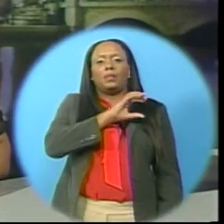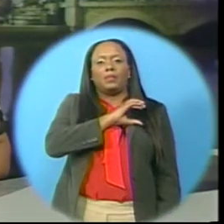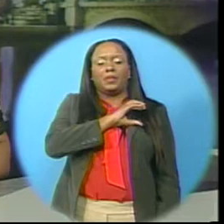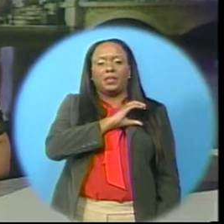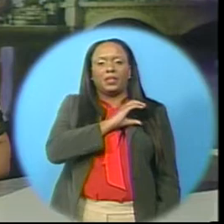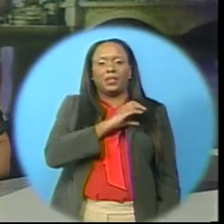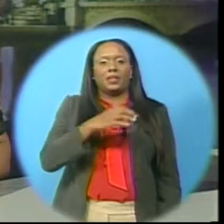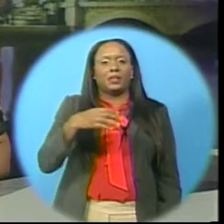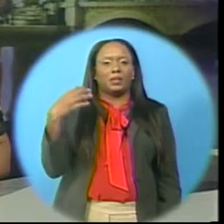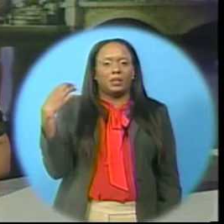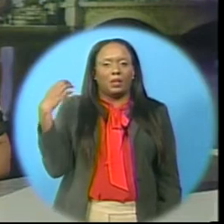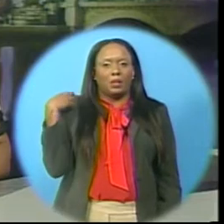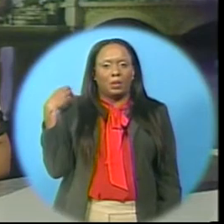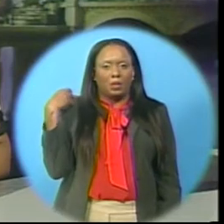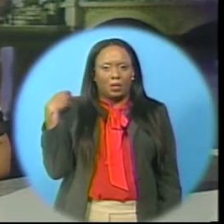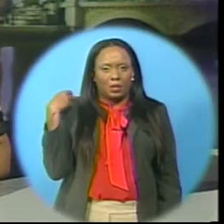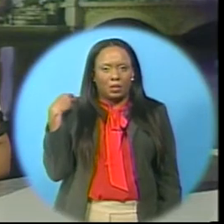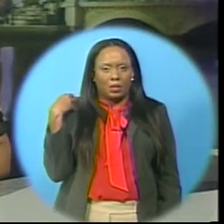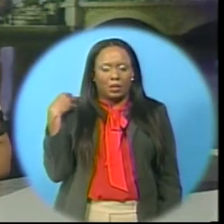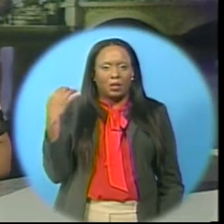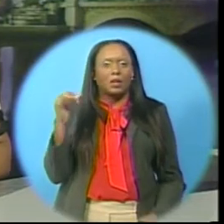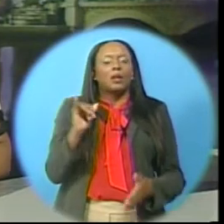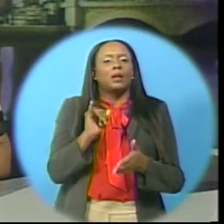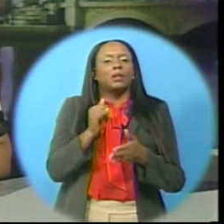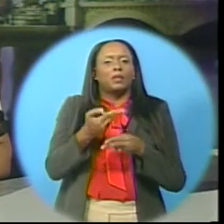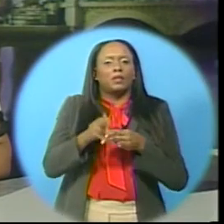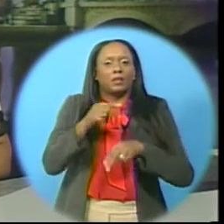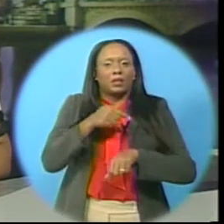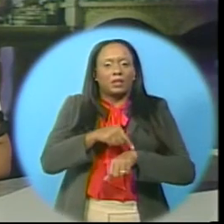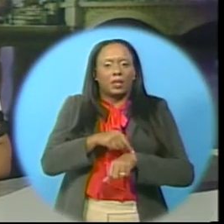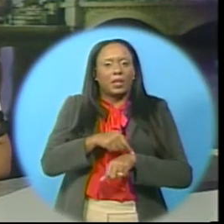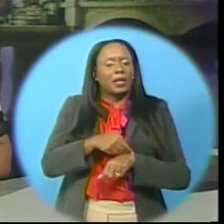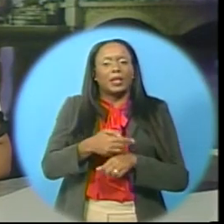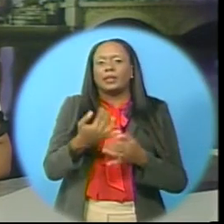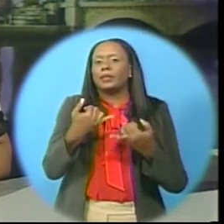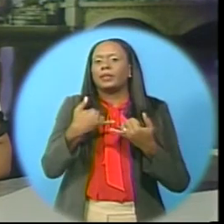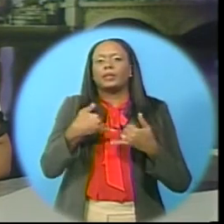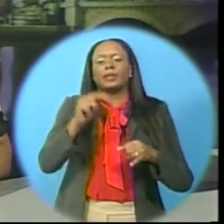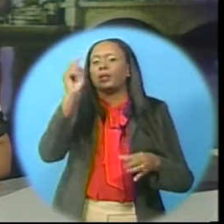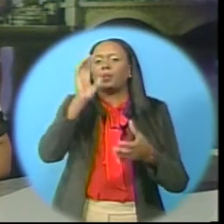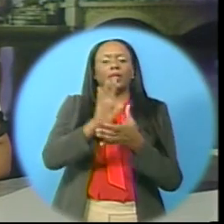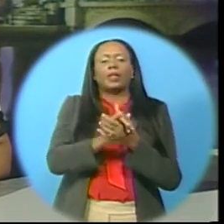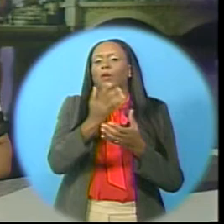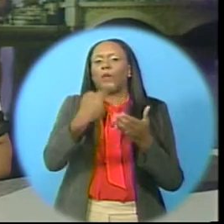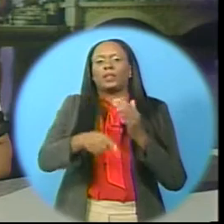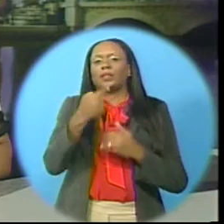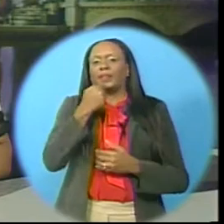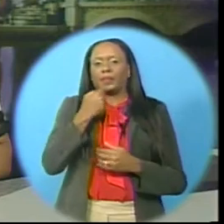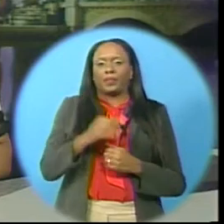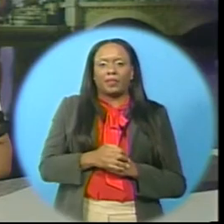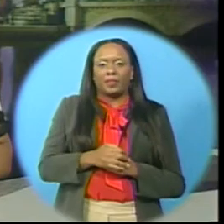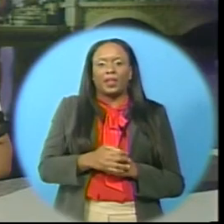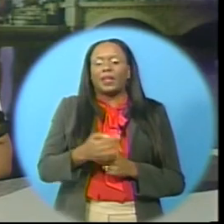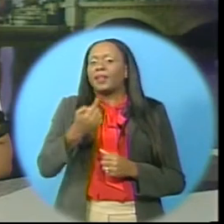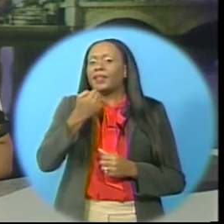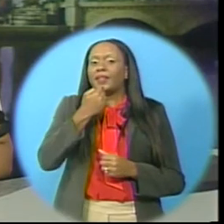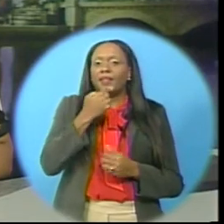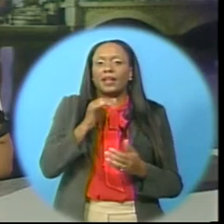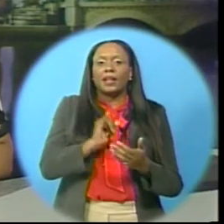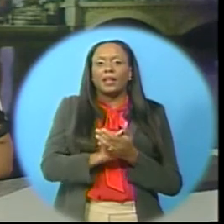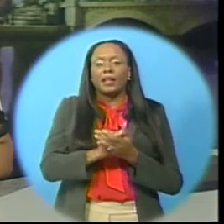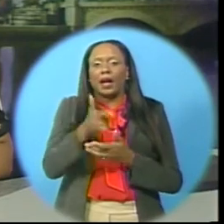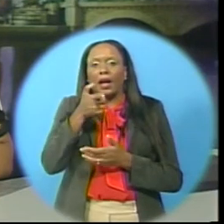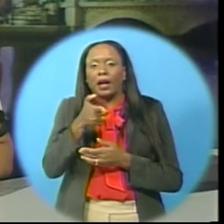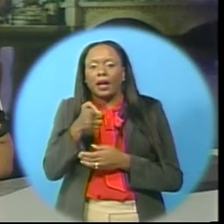the island's acting police commissioner Tyrone Griffith is standing by his comments that illegal weapons on the nation's streets are being brought in